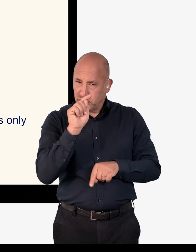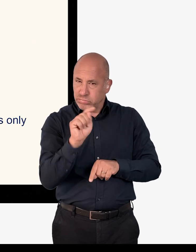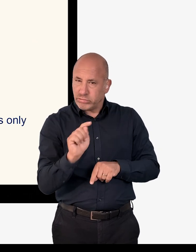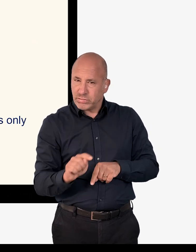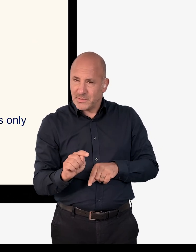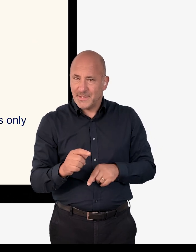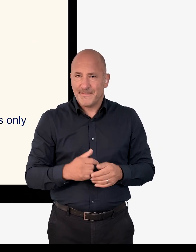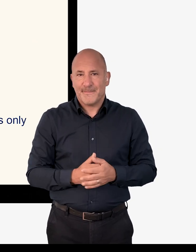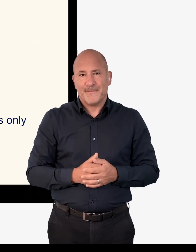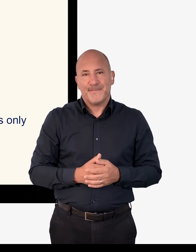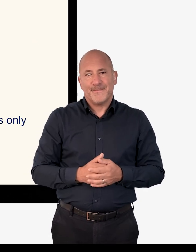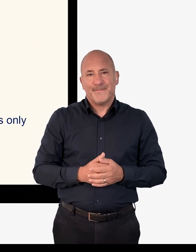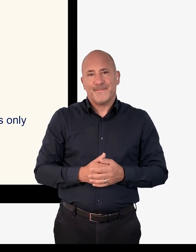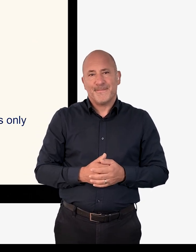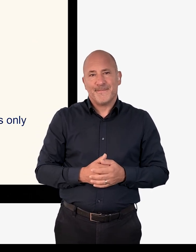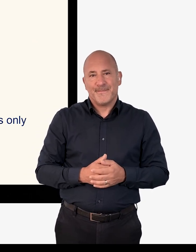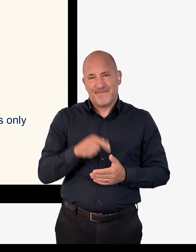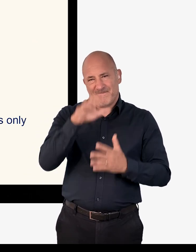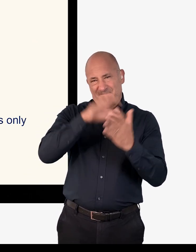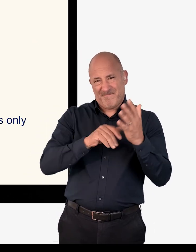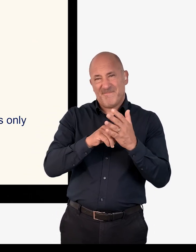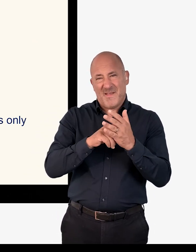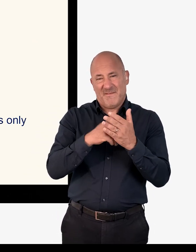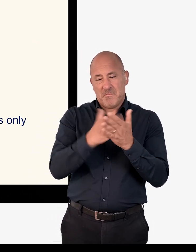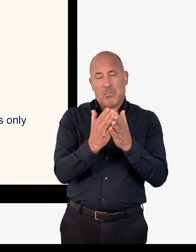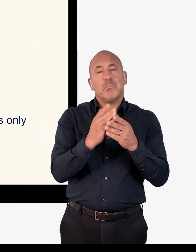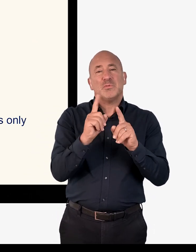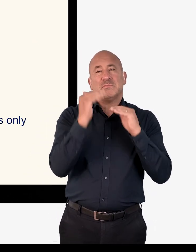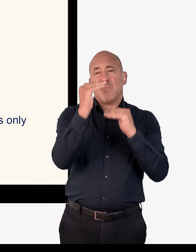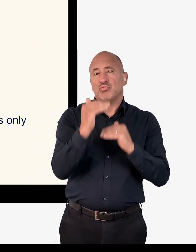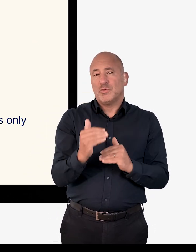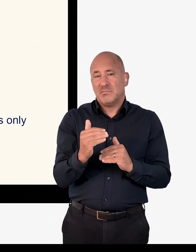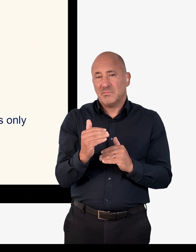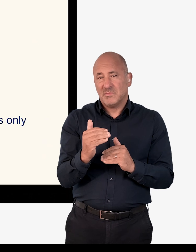questions asked. The